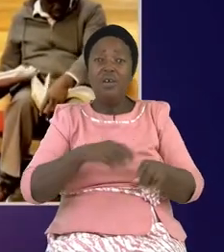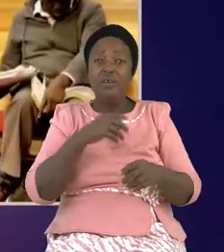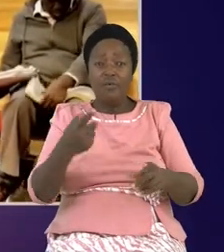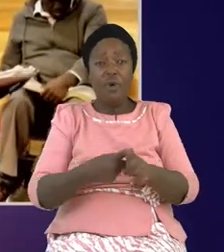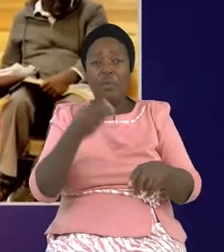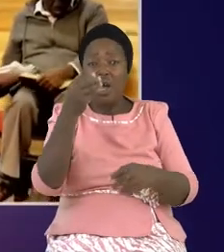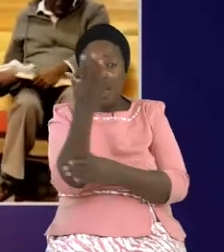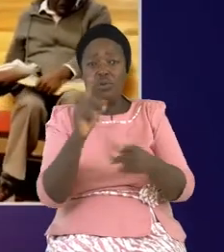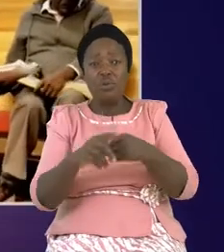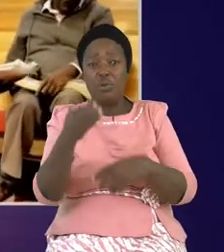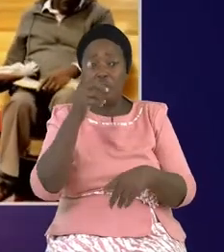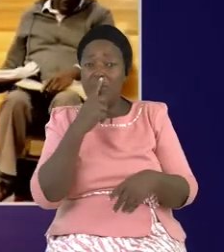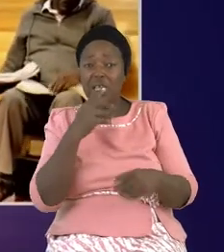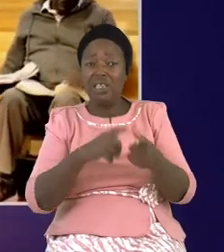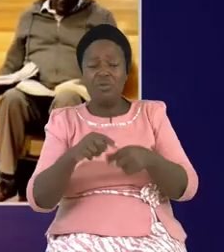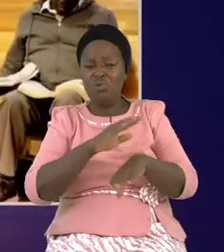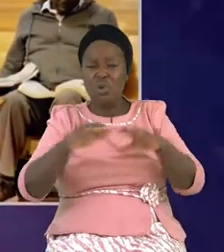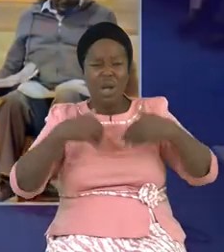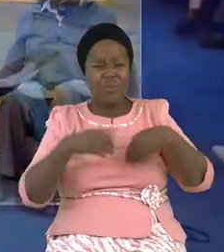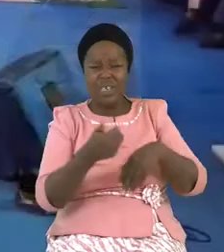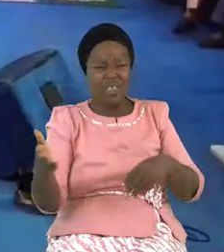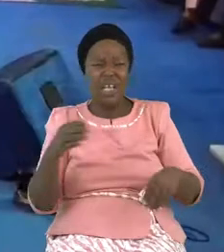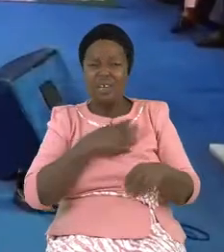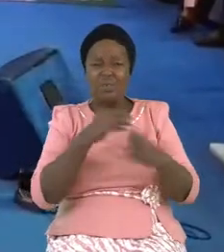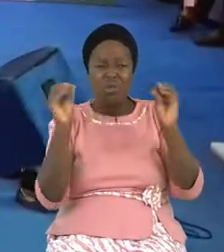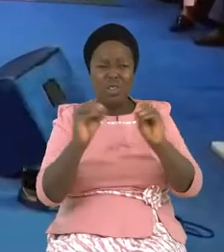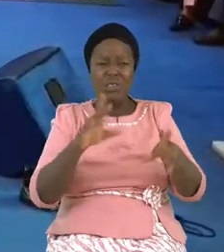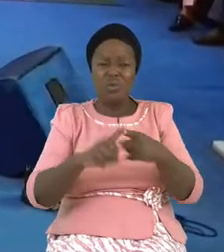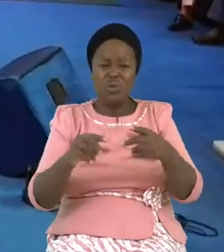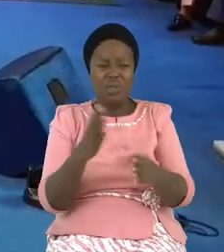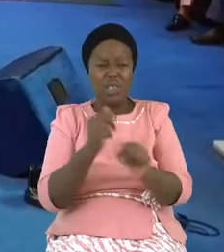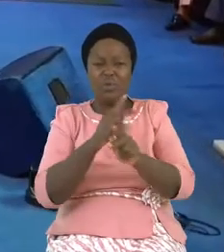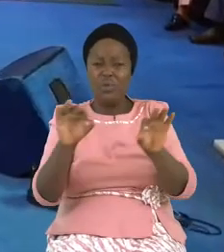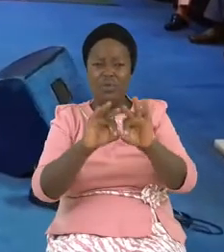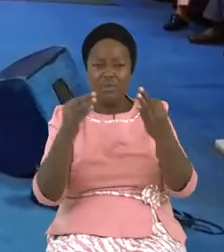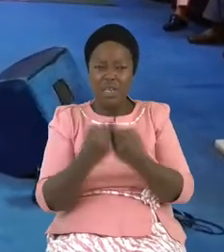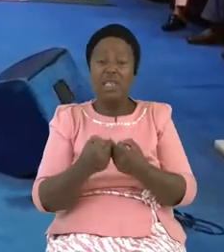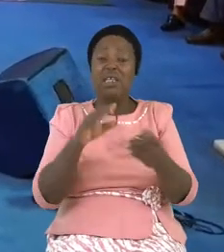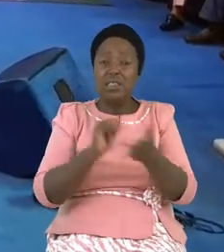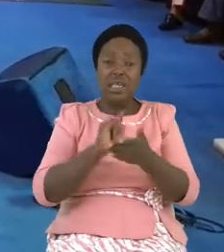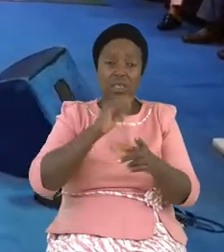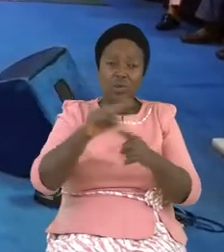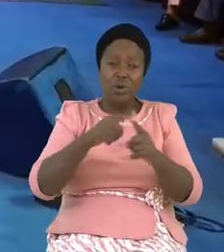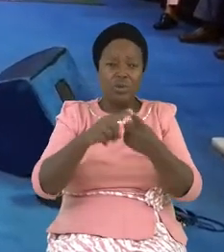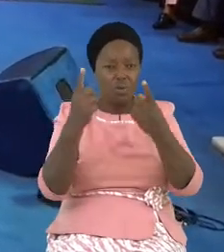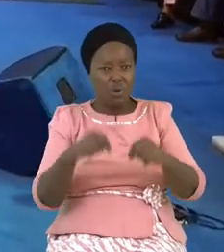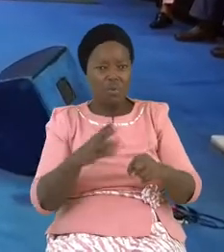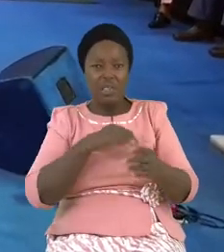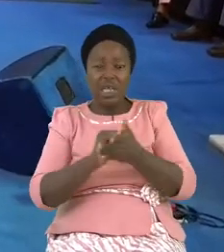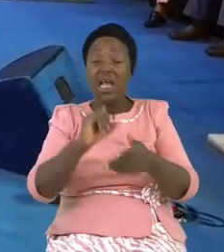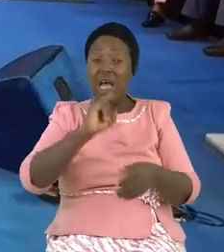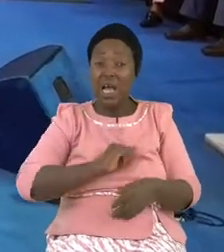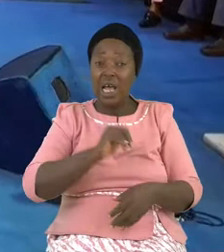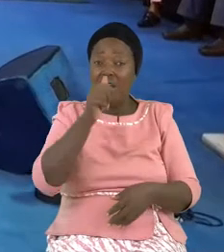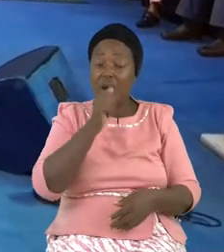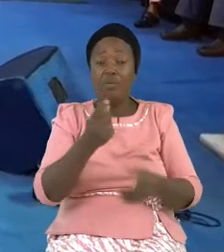to take care of yourself and your family, that's when you come, because he said, I am come that they might have life and